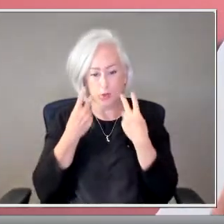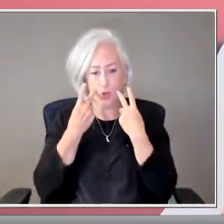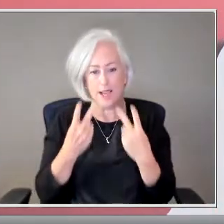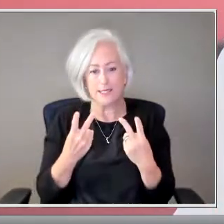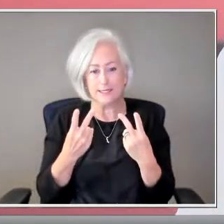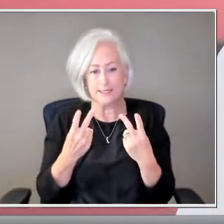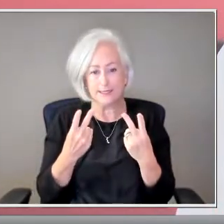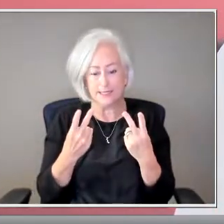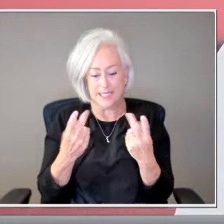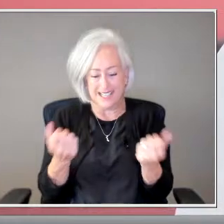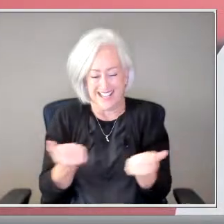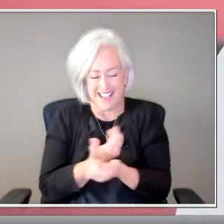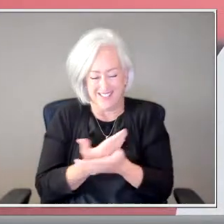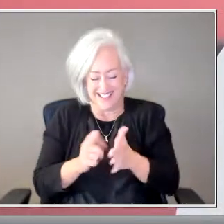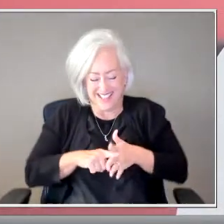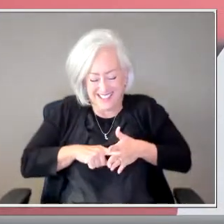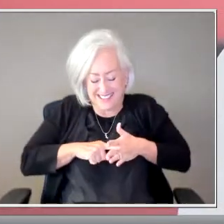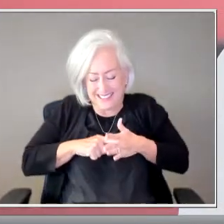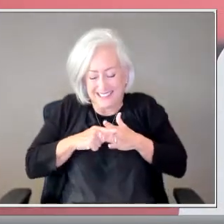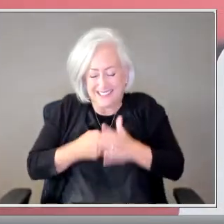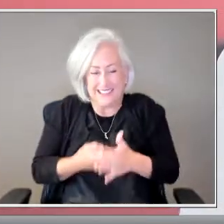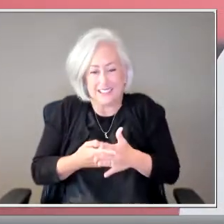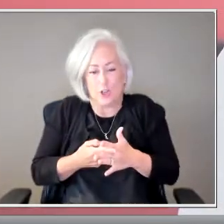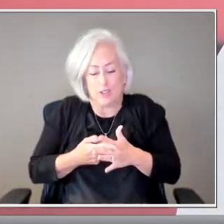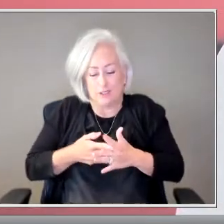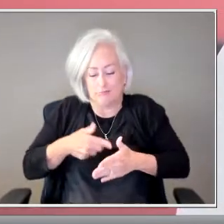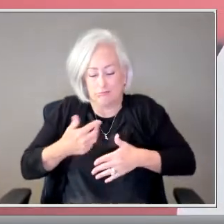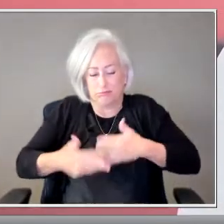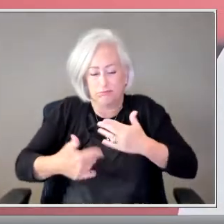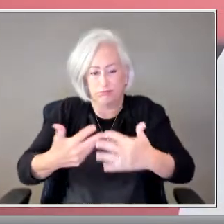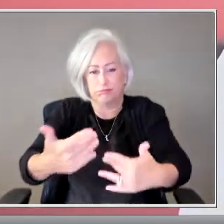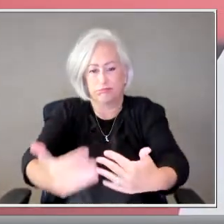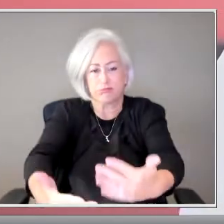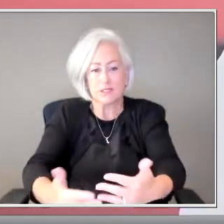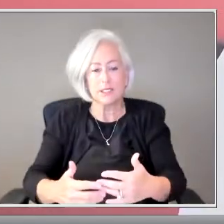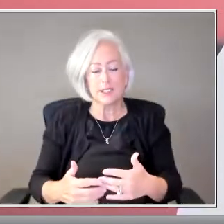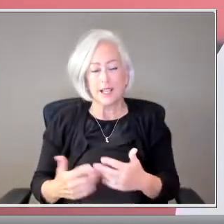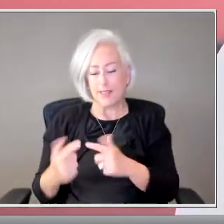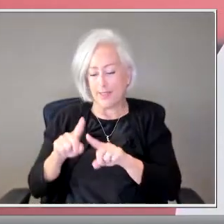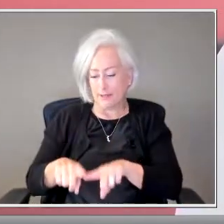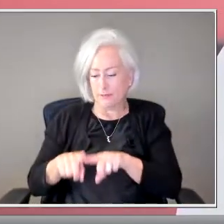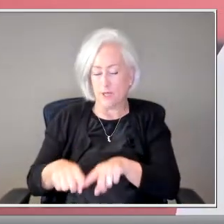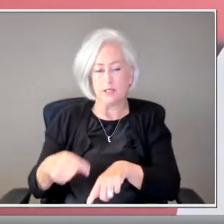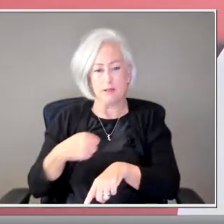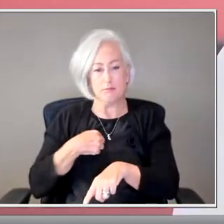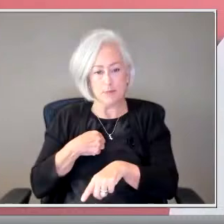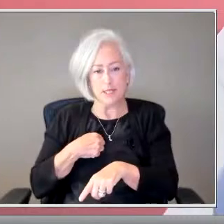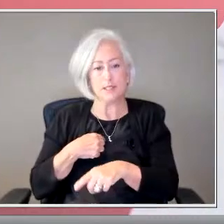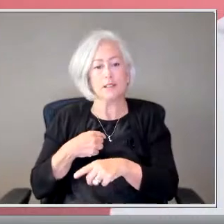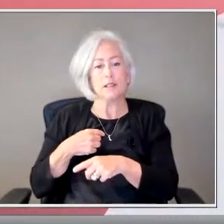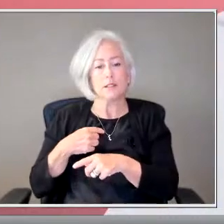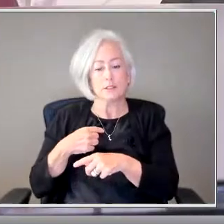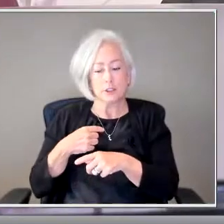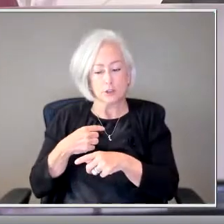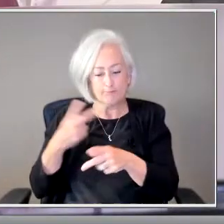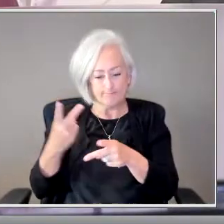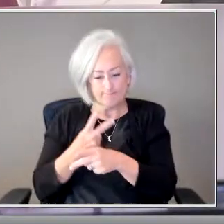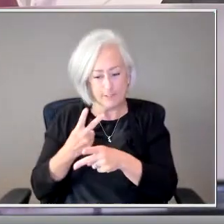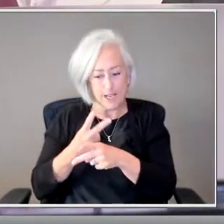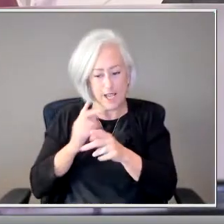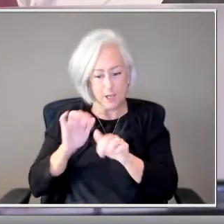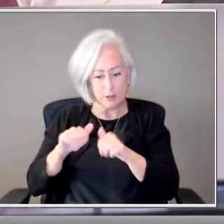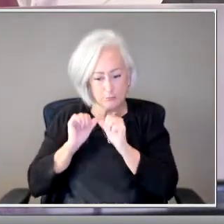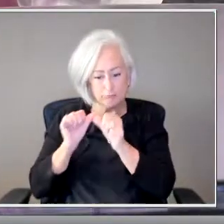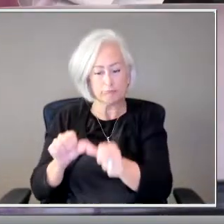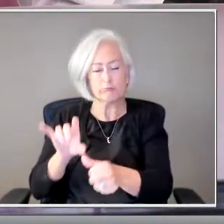at the leading edge, and they just count on me to kind of figure out how to stay in the game. Amy,